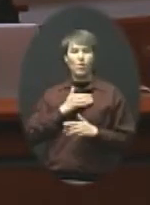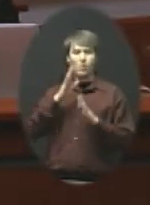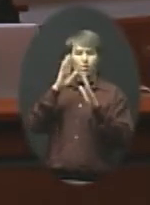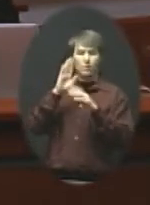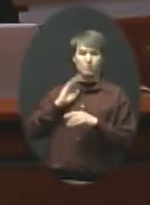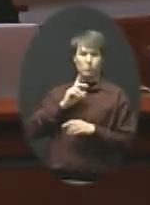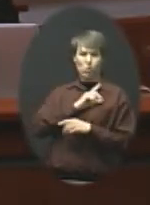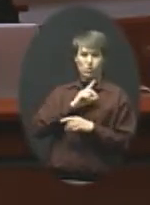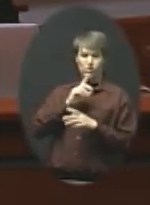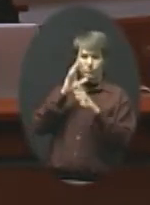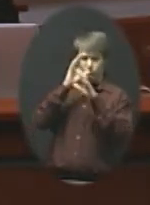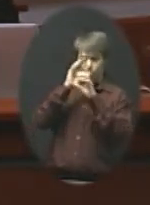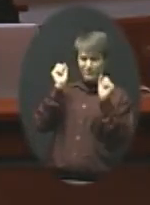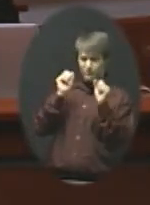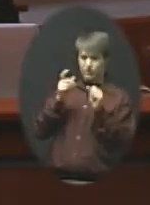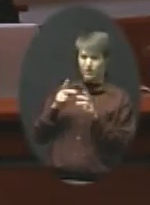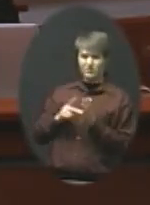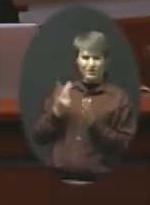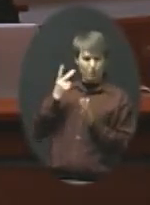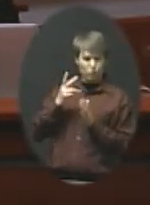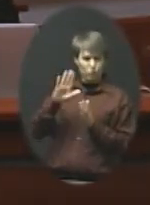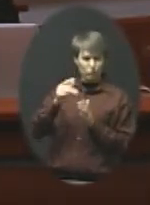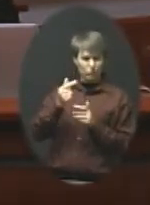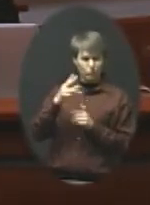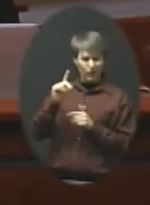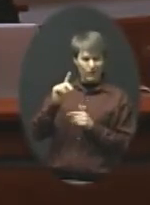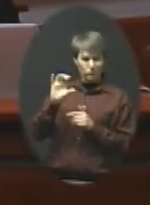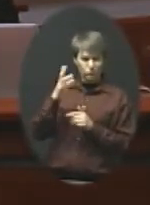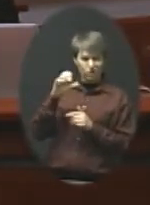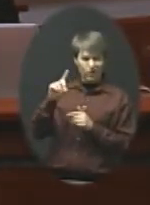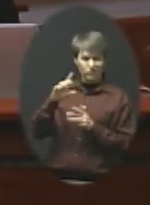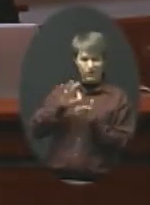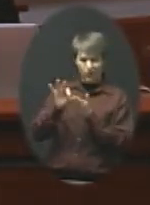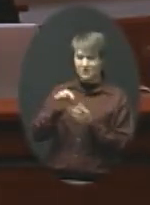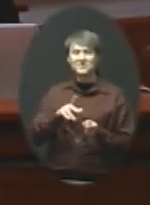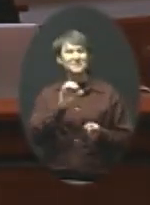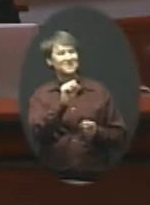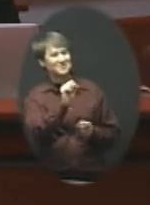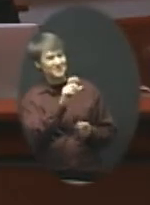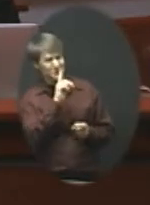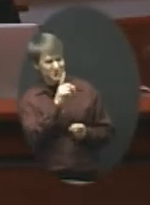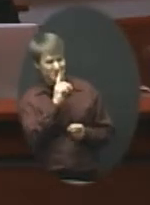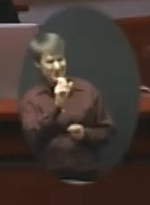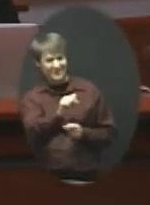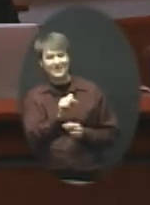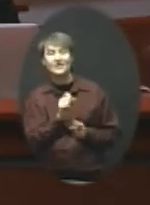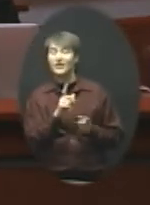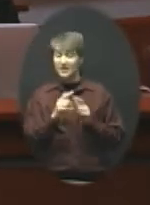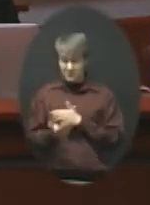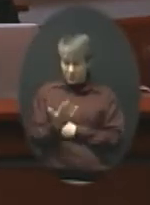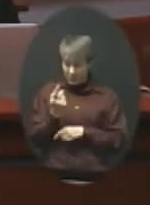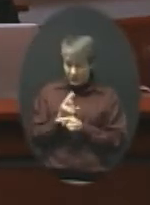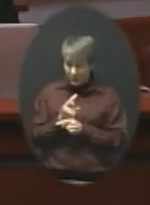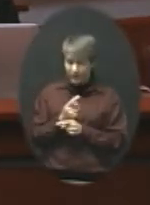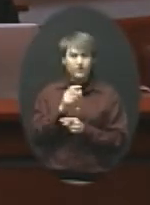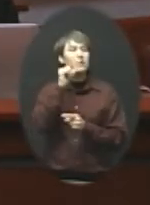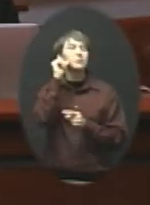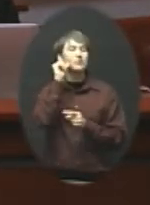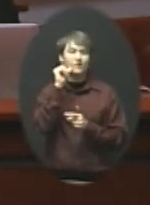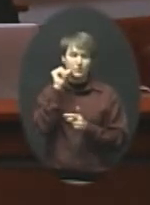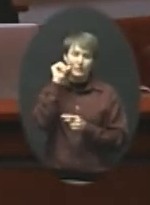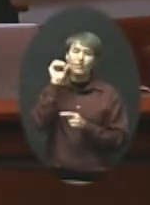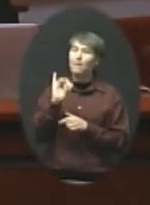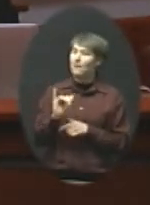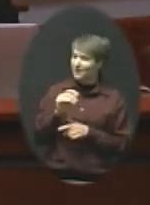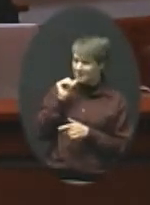I believe, has doubled her grandchild count. That is a truism, yes. As of this morning, right? Or yesterday.